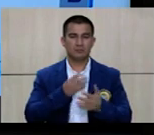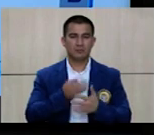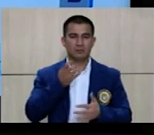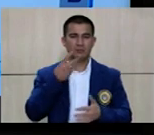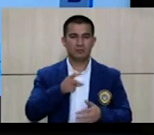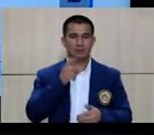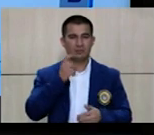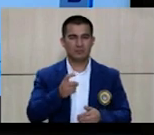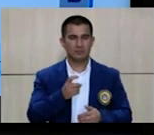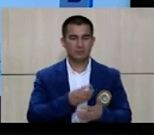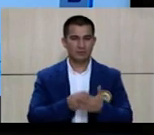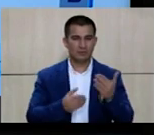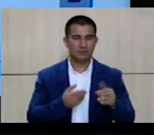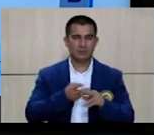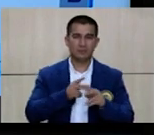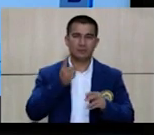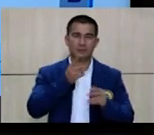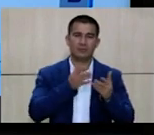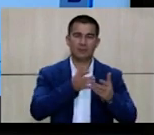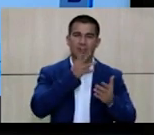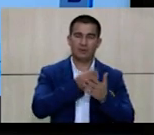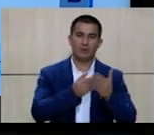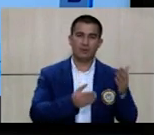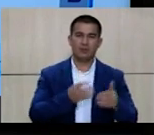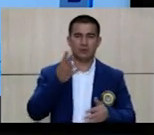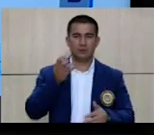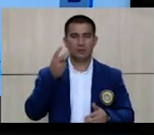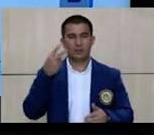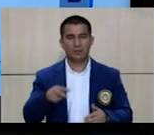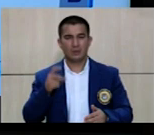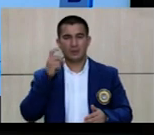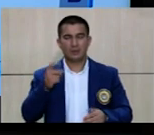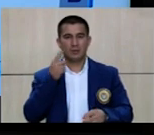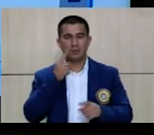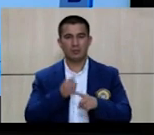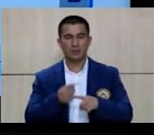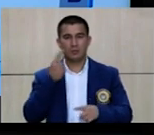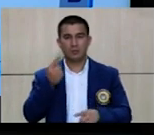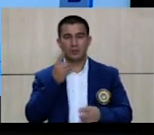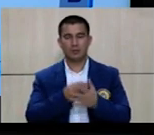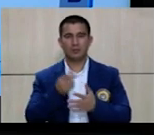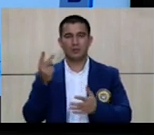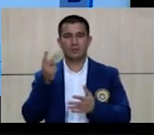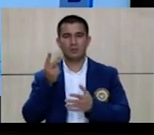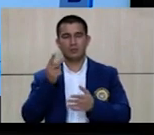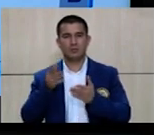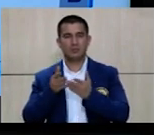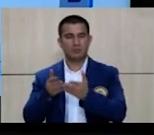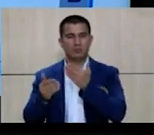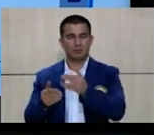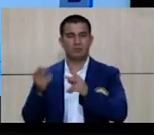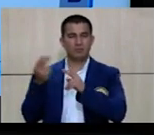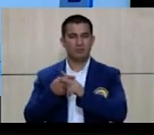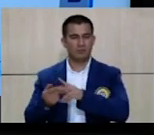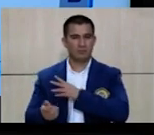ga, bu birinchi kemanın vaqti va 420 ni x plus 1 ga, bu ikkinchi kemanın vaqti bo'lib